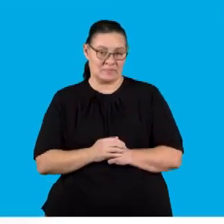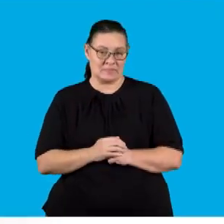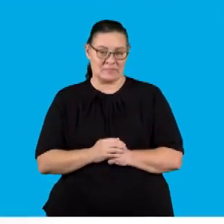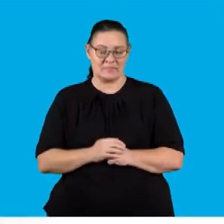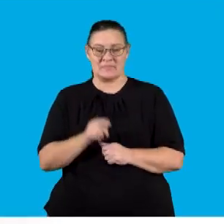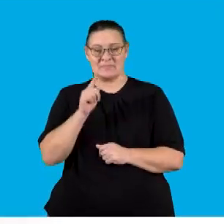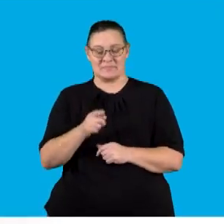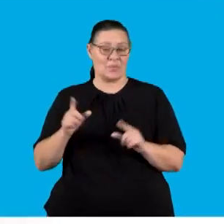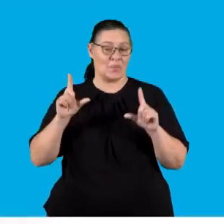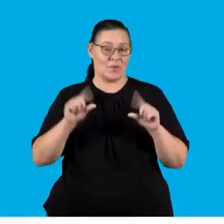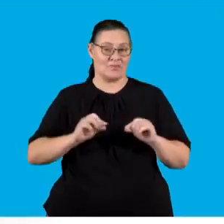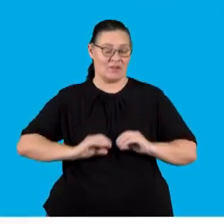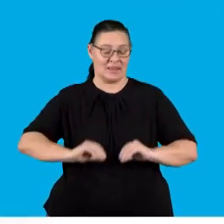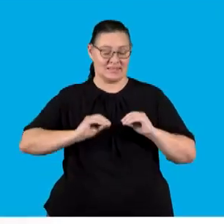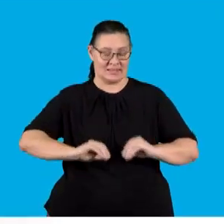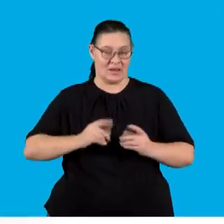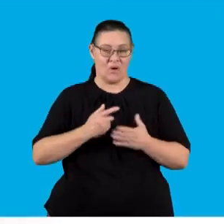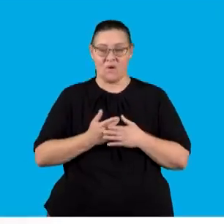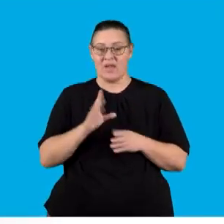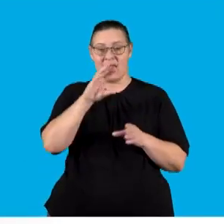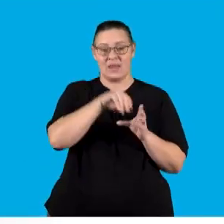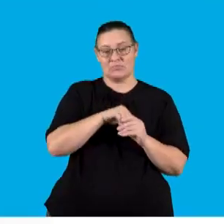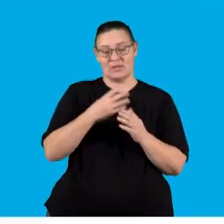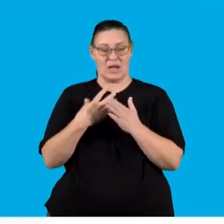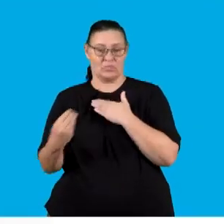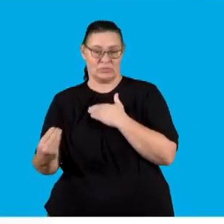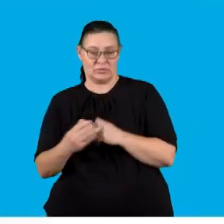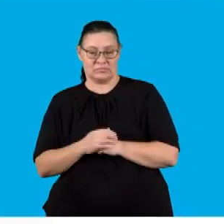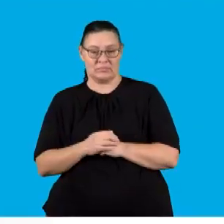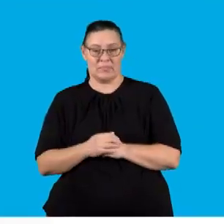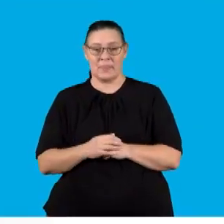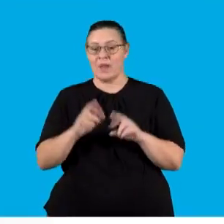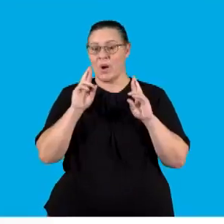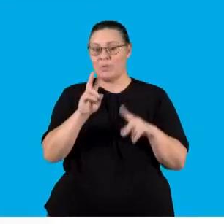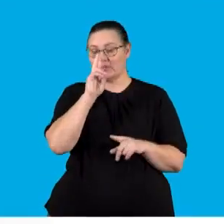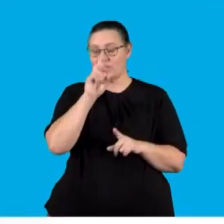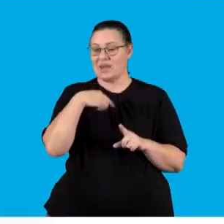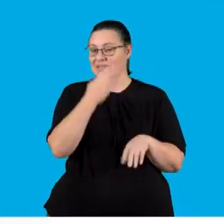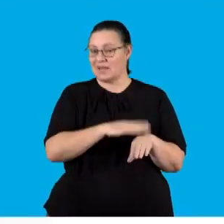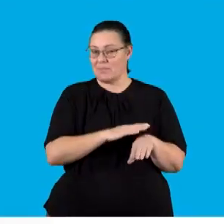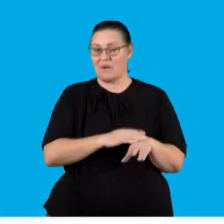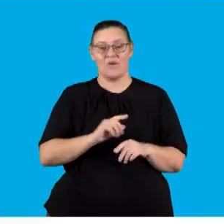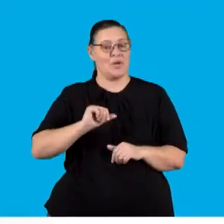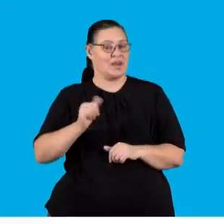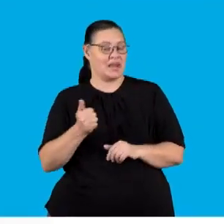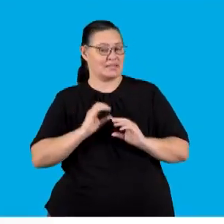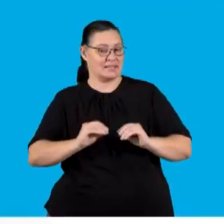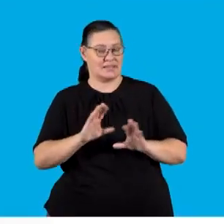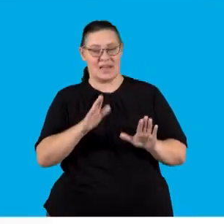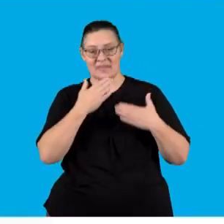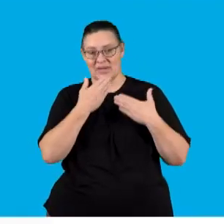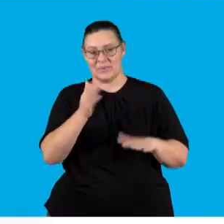That was a wonderful lesson on input and output. We hope to see you next time for our next lesson.